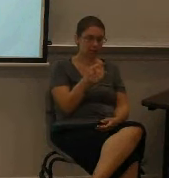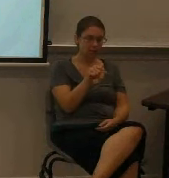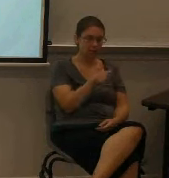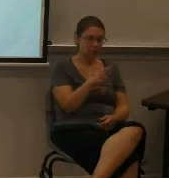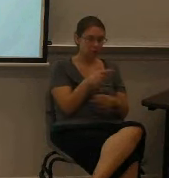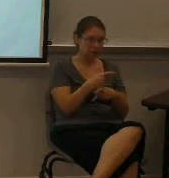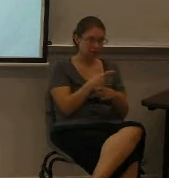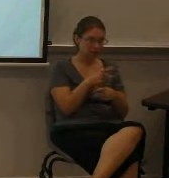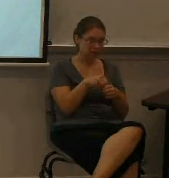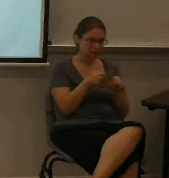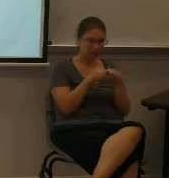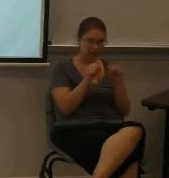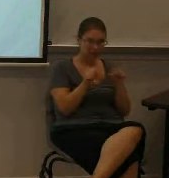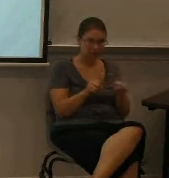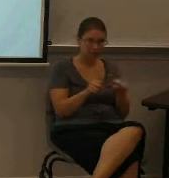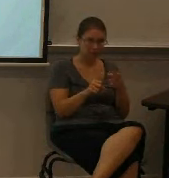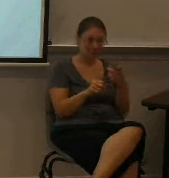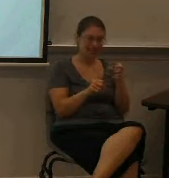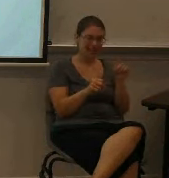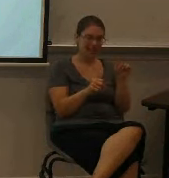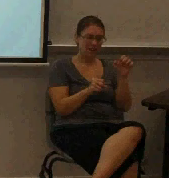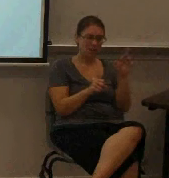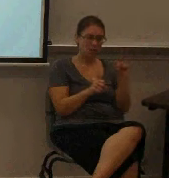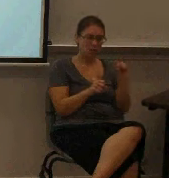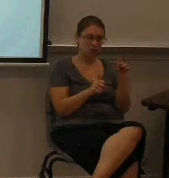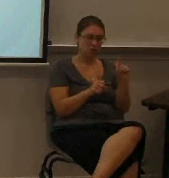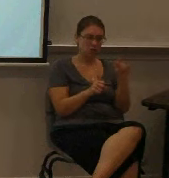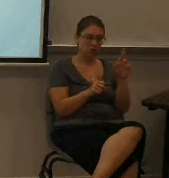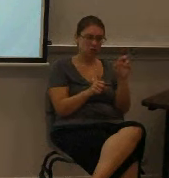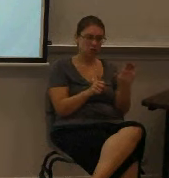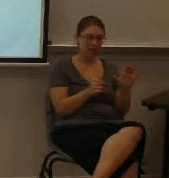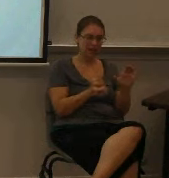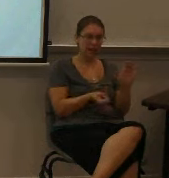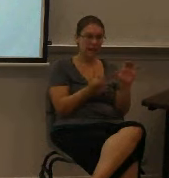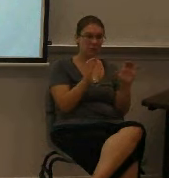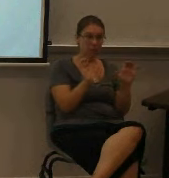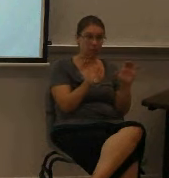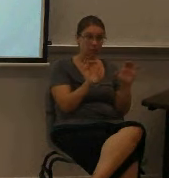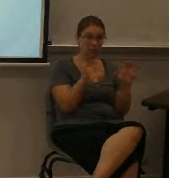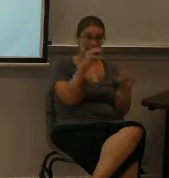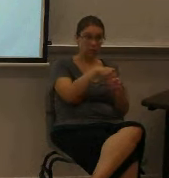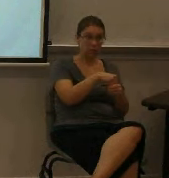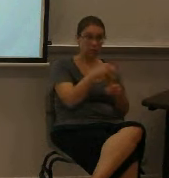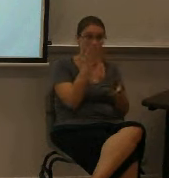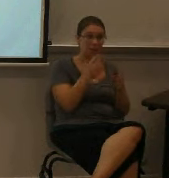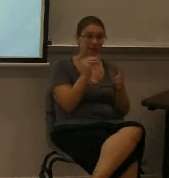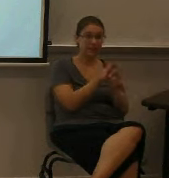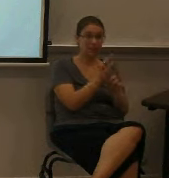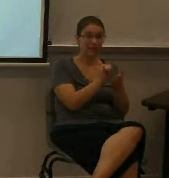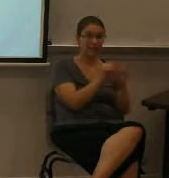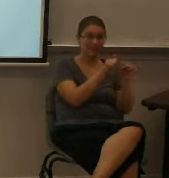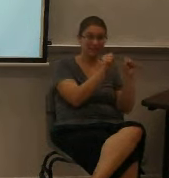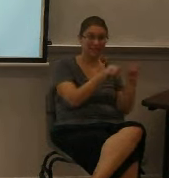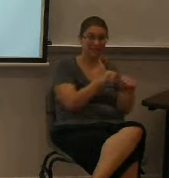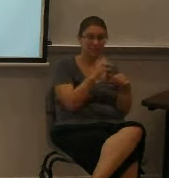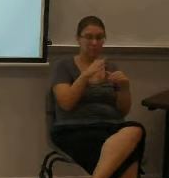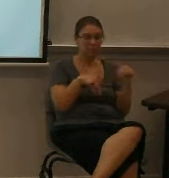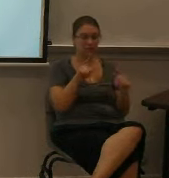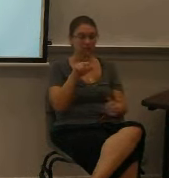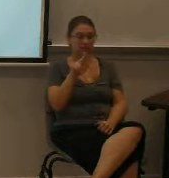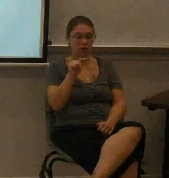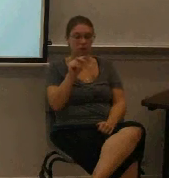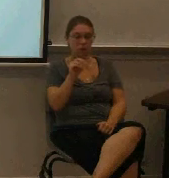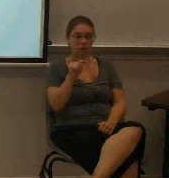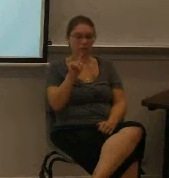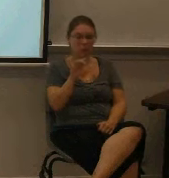in the system. So heterotrophic state, the degree of carbon input, may influence that system more than autotrophic state, which might